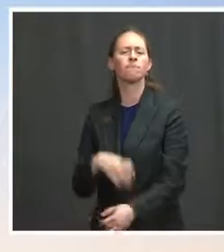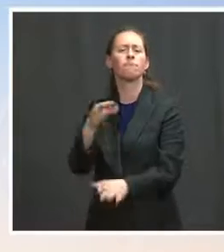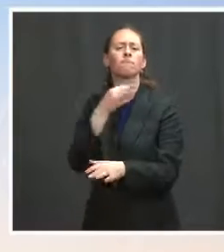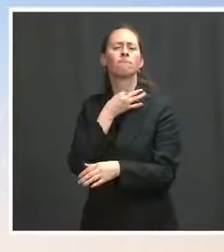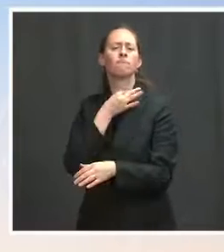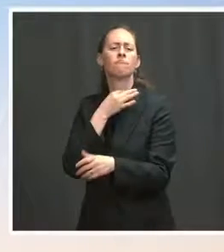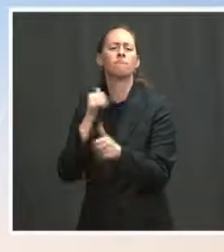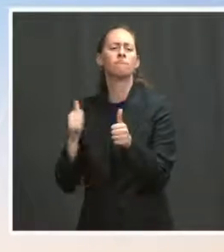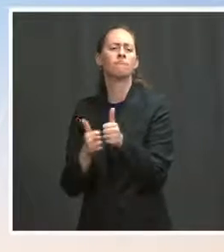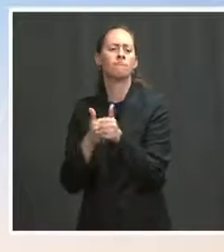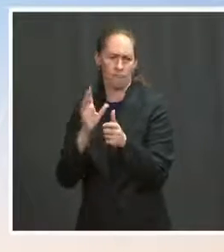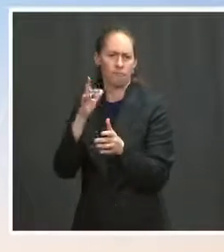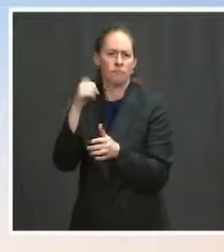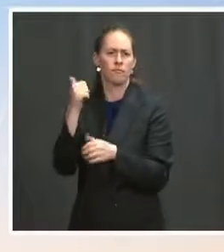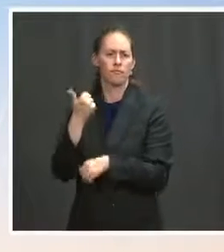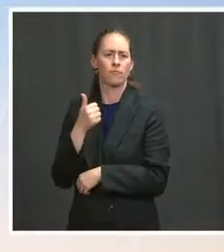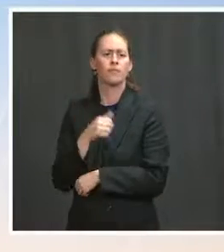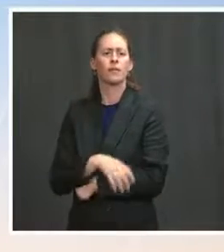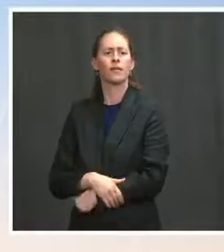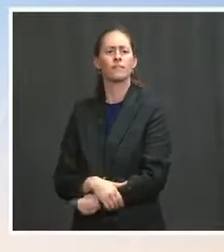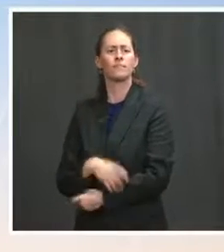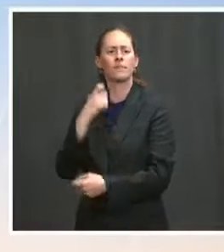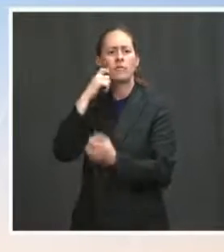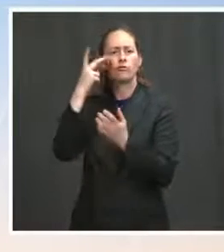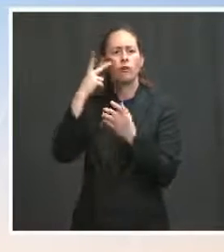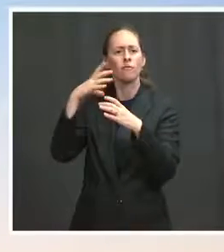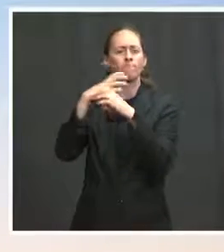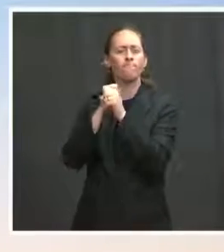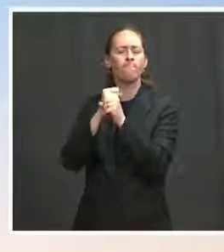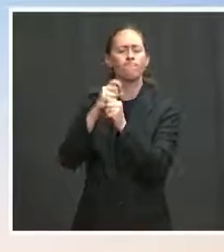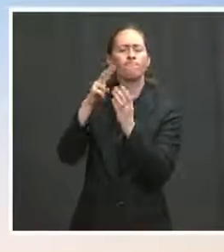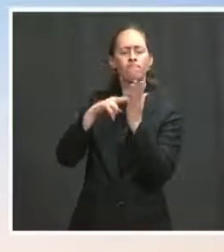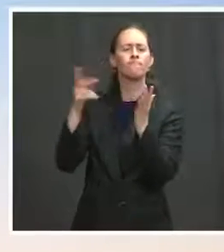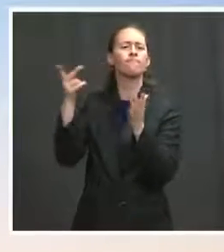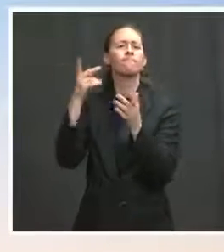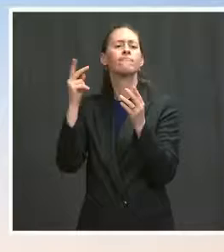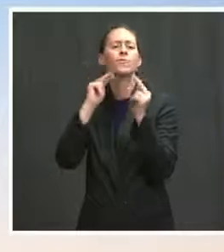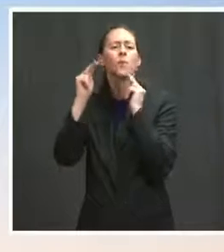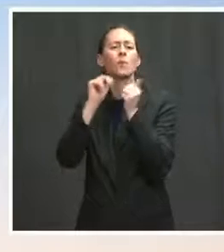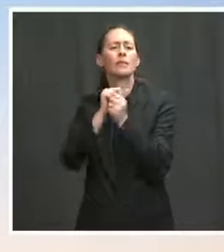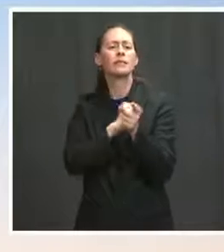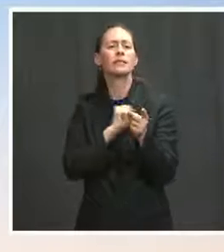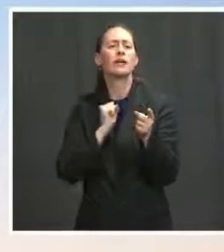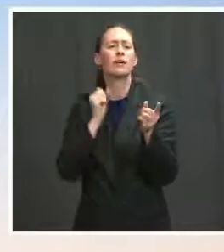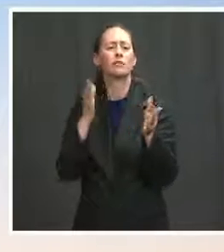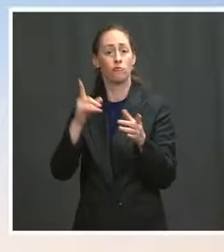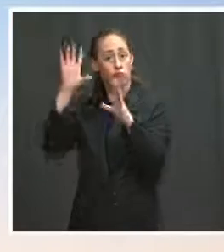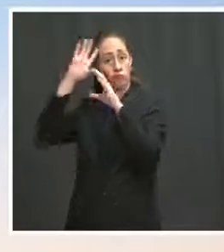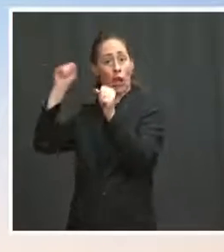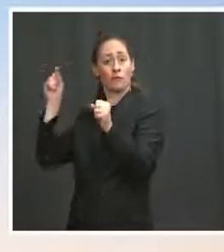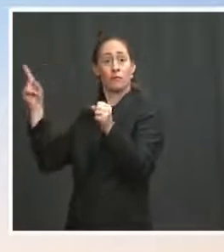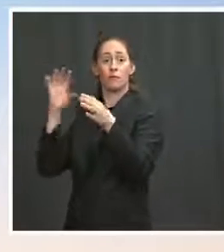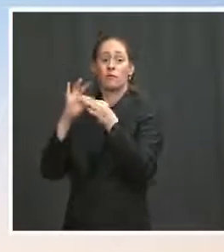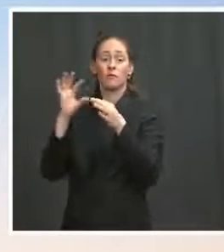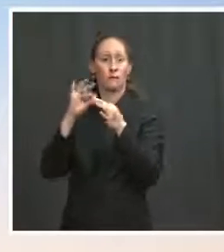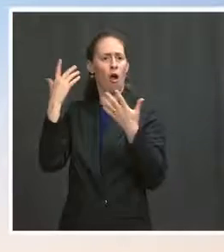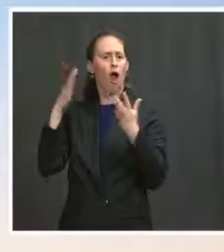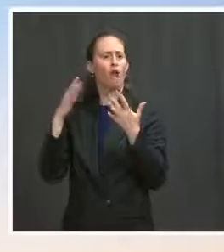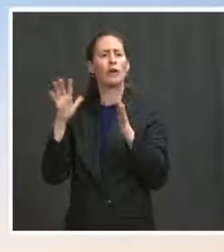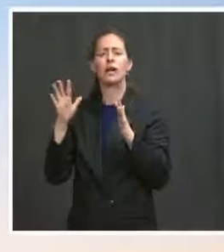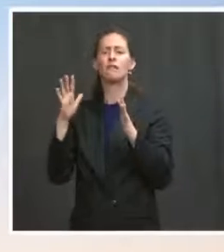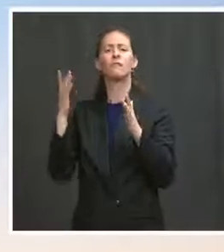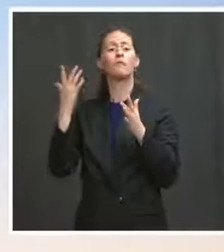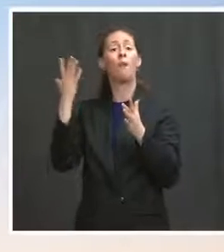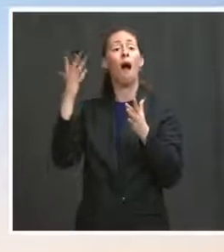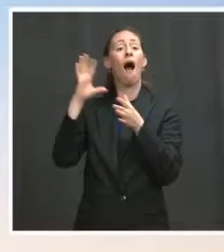readout with a call with Senator Sinema. Yeah. He's one of the lead negotiators. In that readout, the president was reiterating pretty much all of the things he said when he was standing with the senators. Was there a